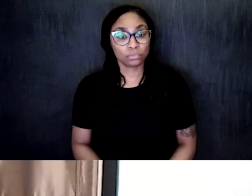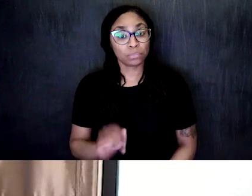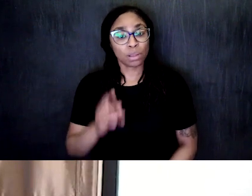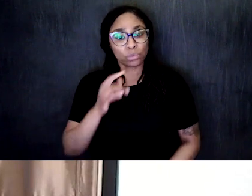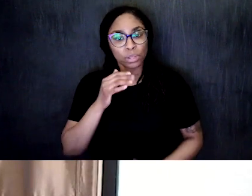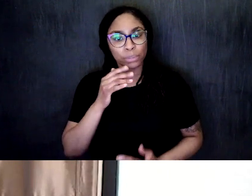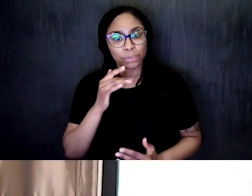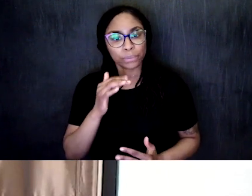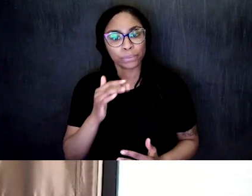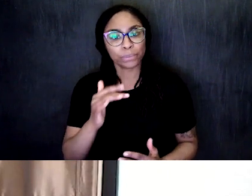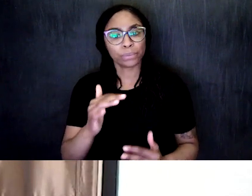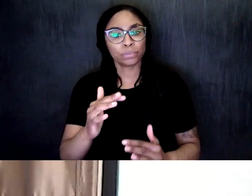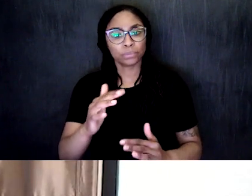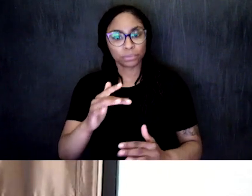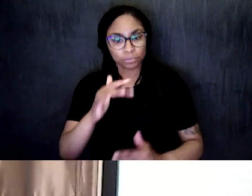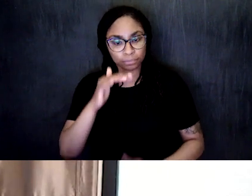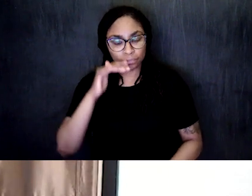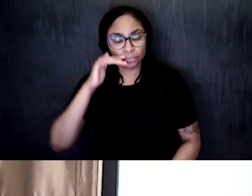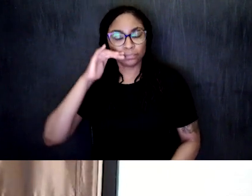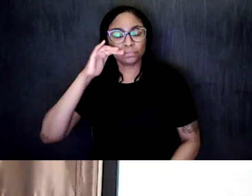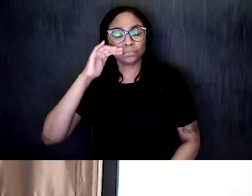The breath is steady.